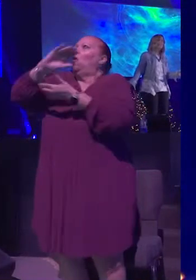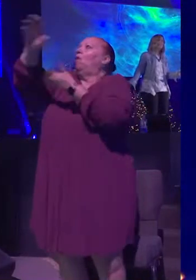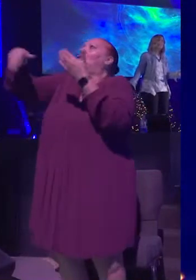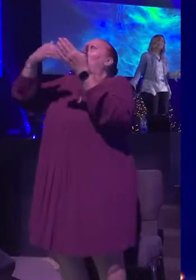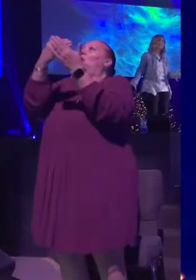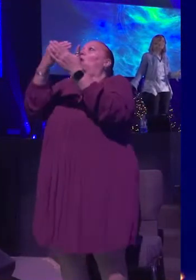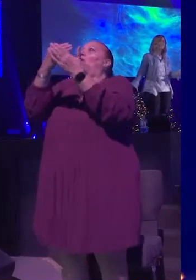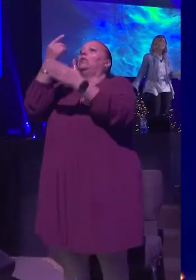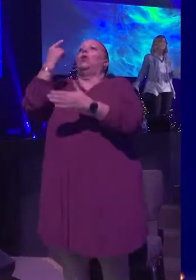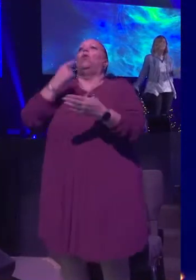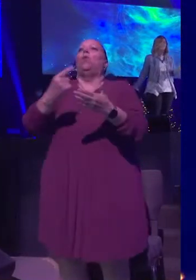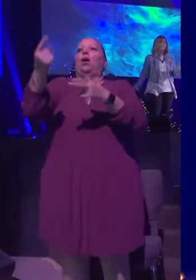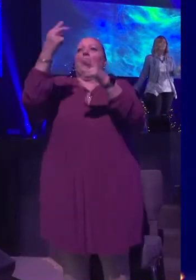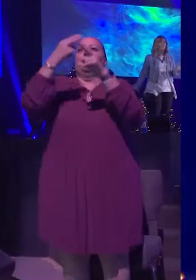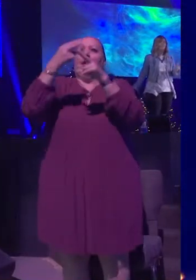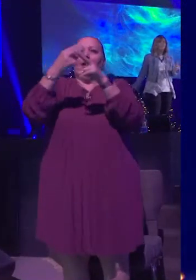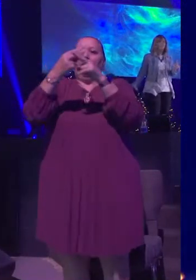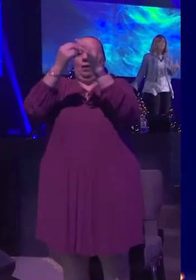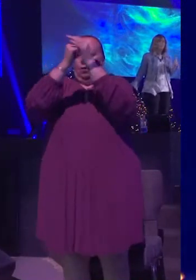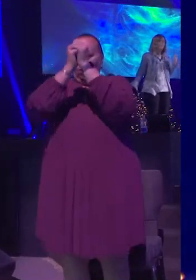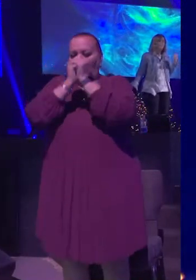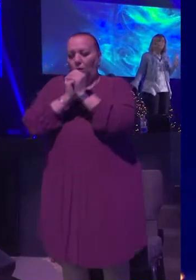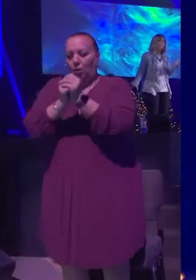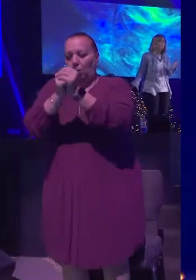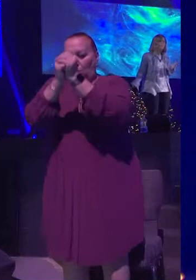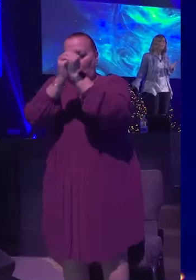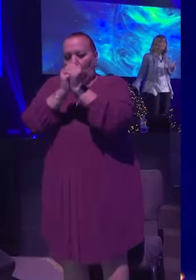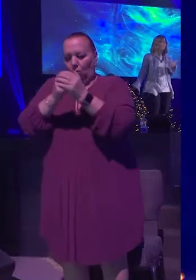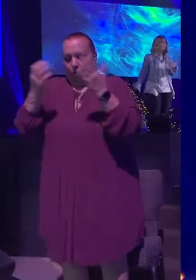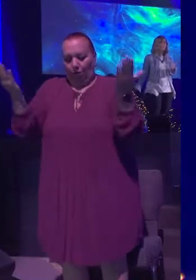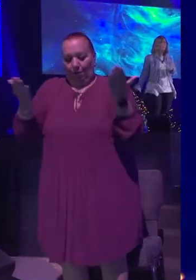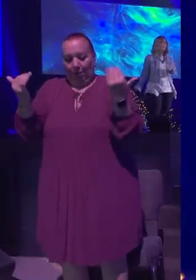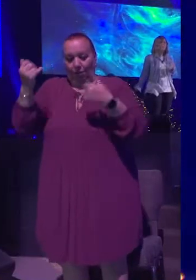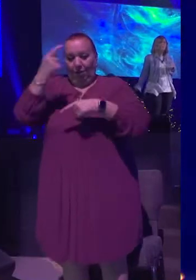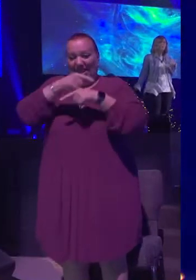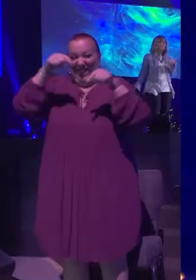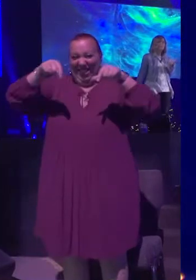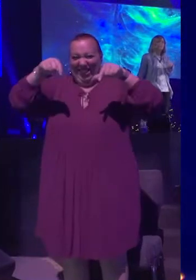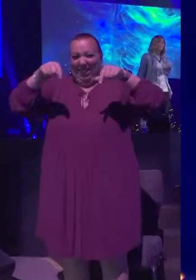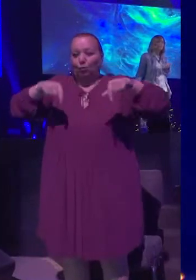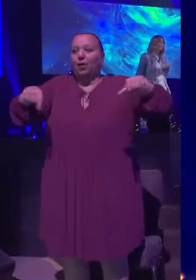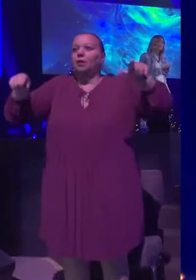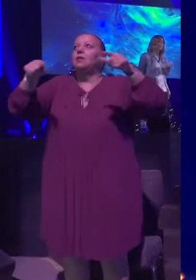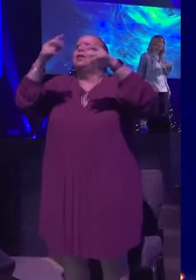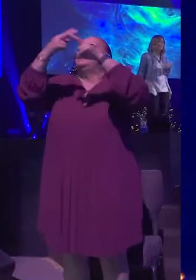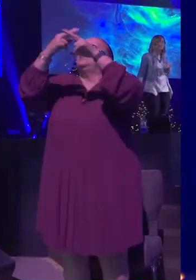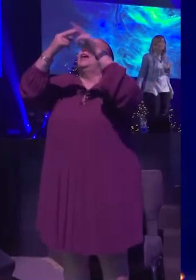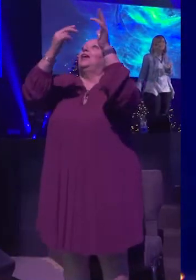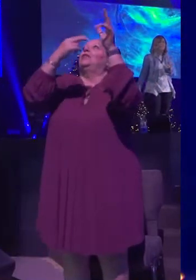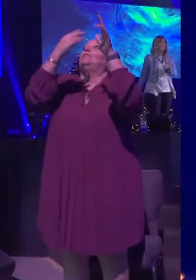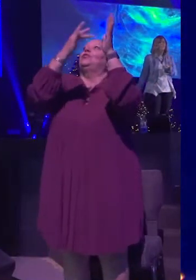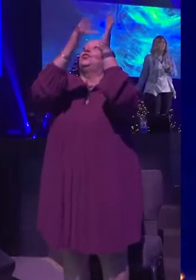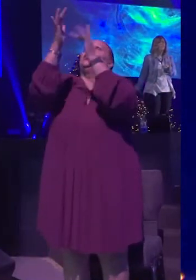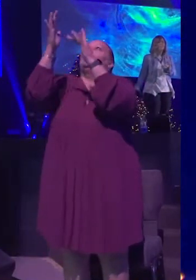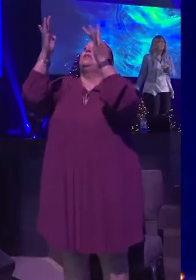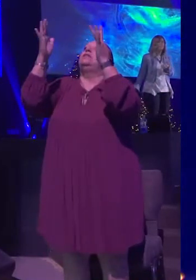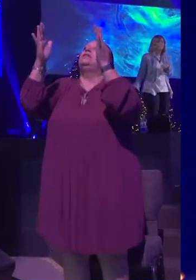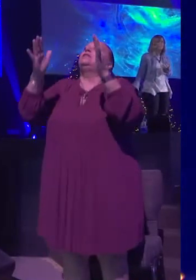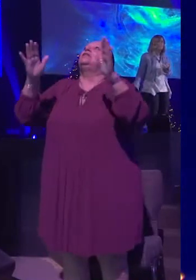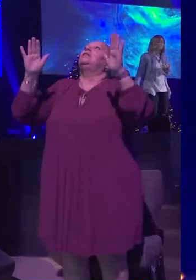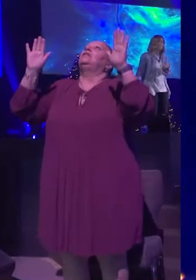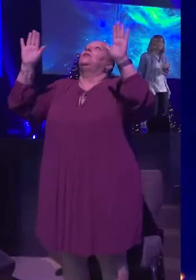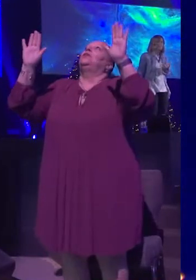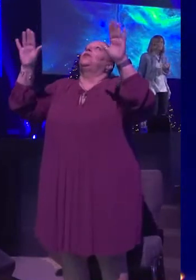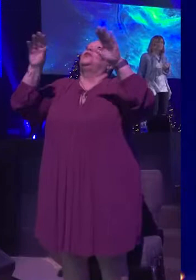name that we worship and lift high today in this place, and that's the name of Jesus. It's wonderful,